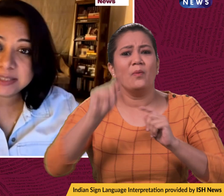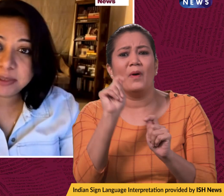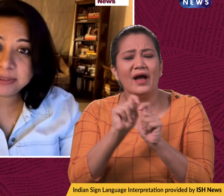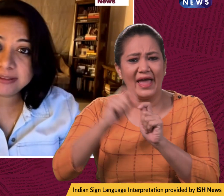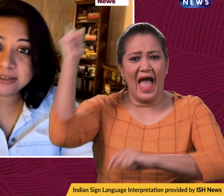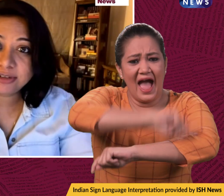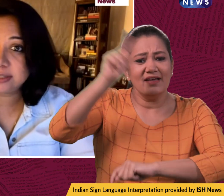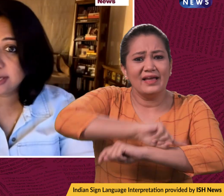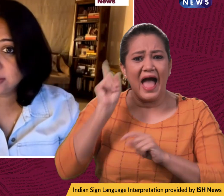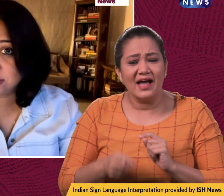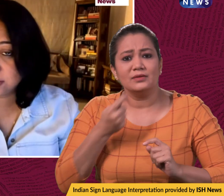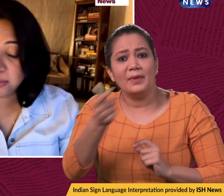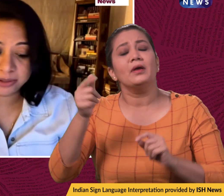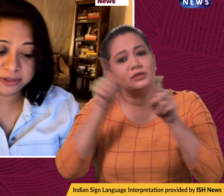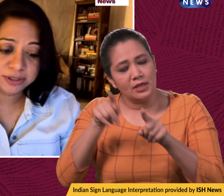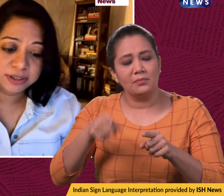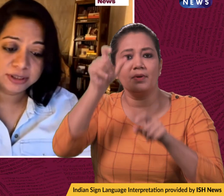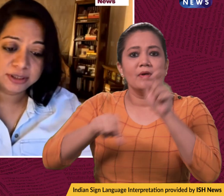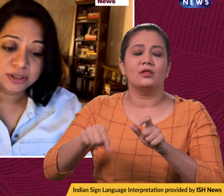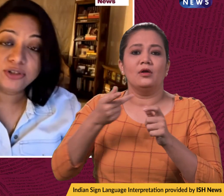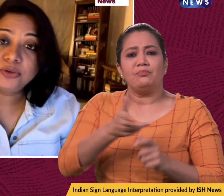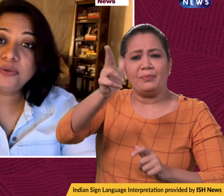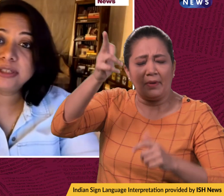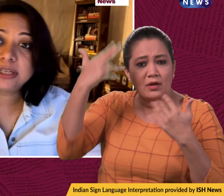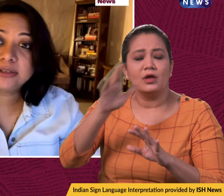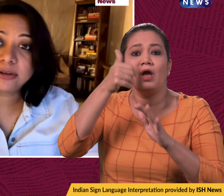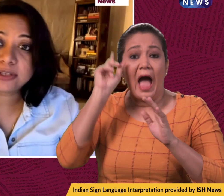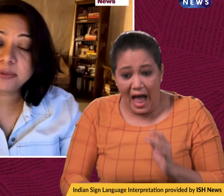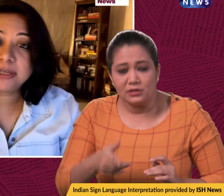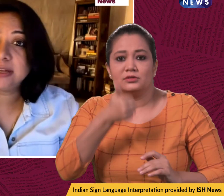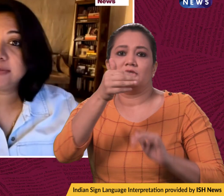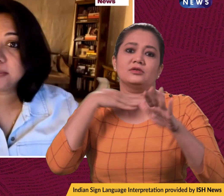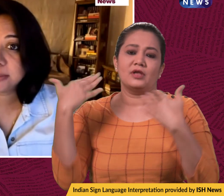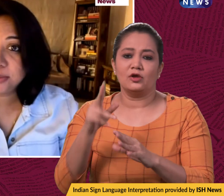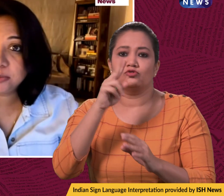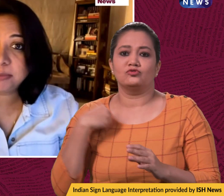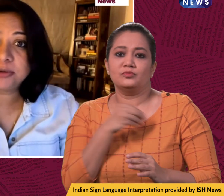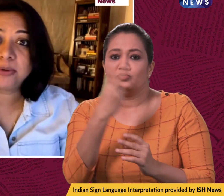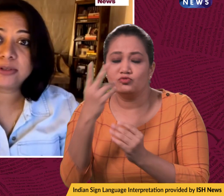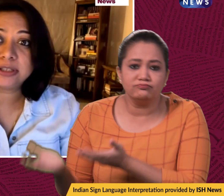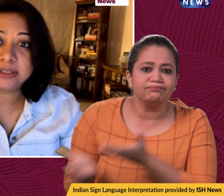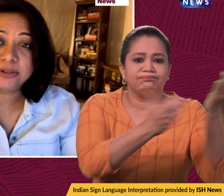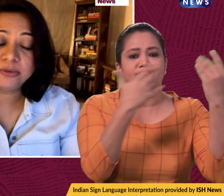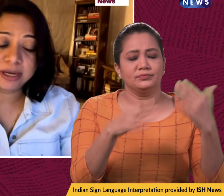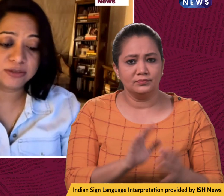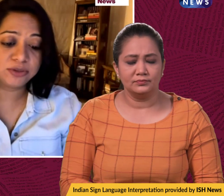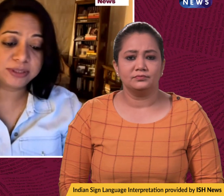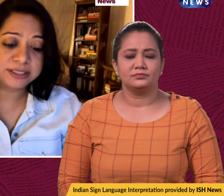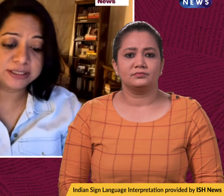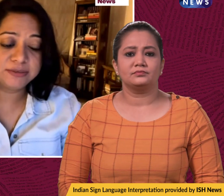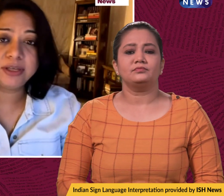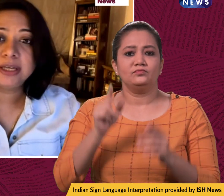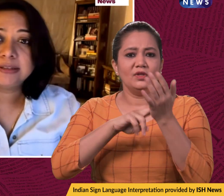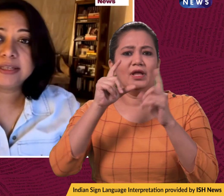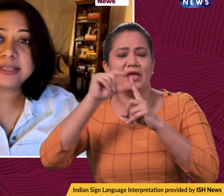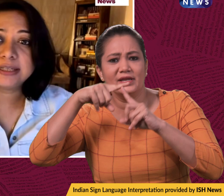Six people in that truck died on the spot. Two were taken to the hospital and from some newspaper reports in the Hindu and also